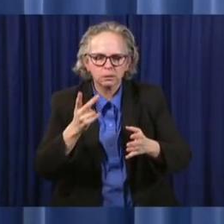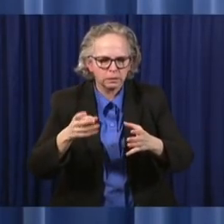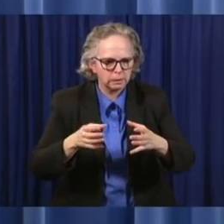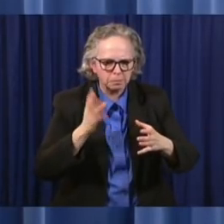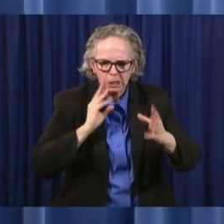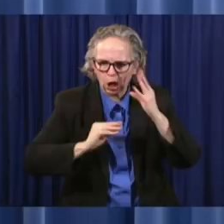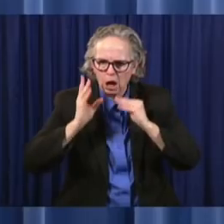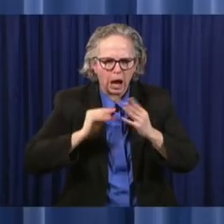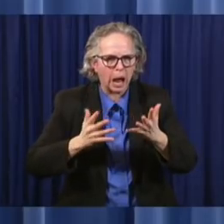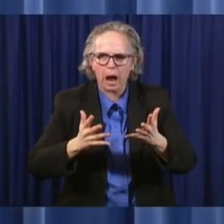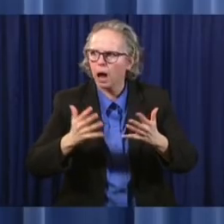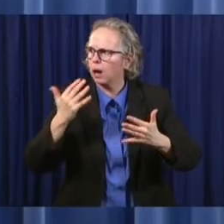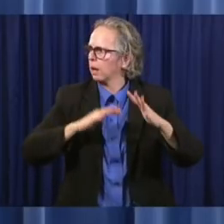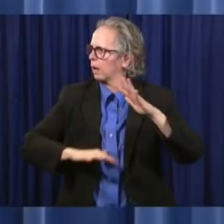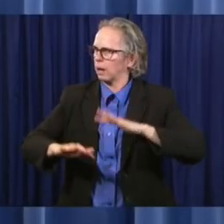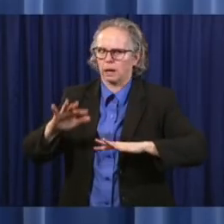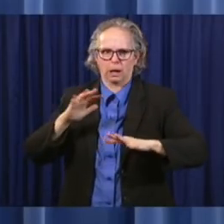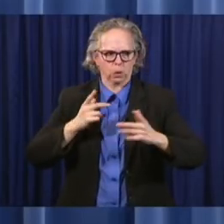Ohio.